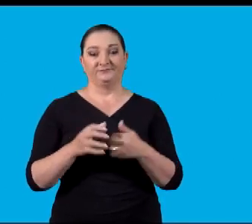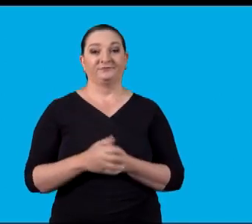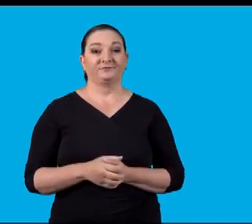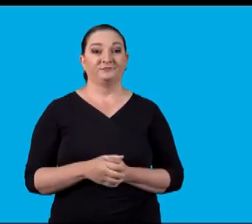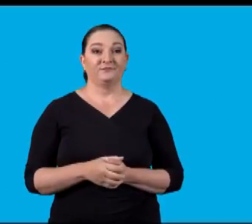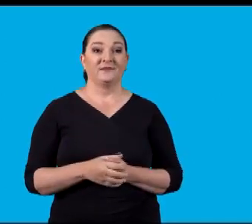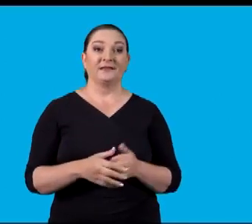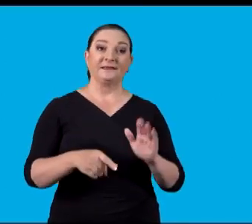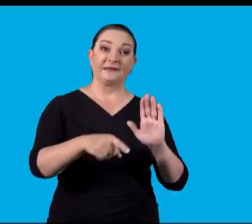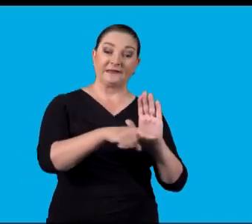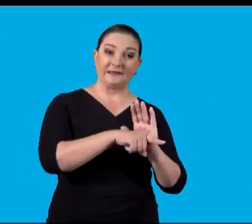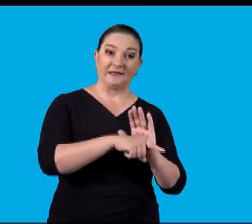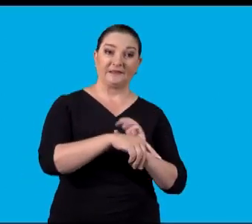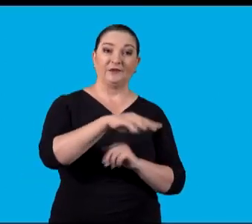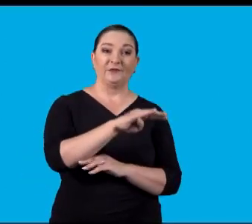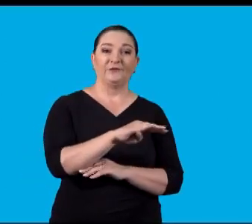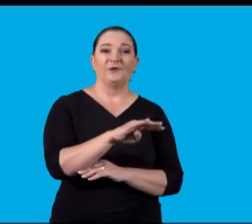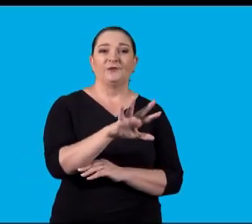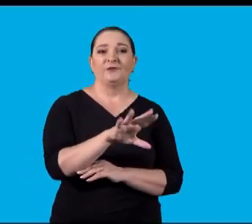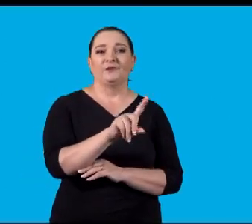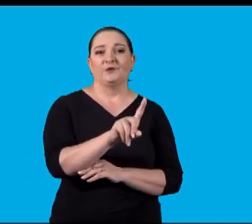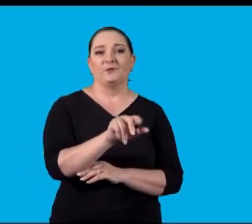451,630. So I'm coming here, it's a negative